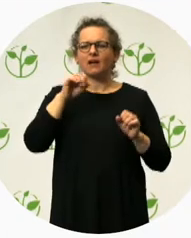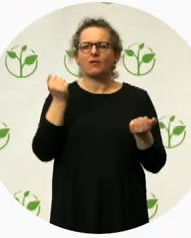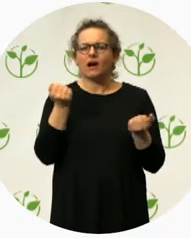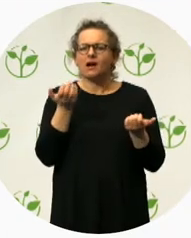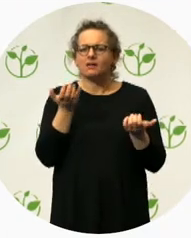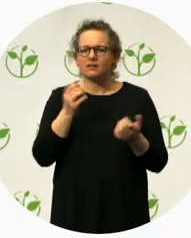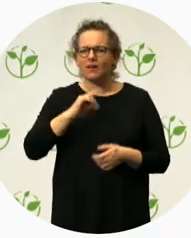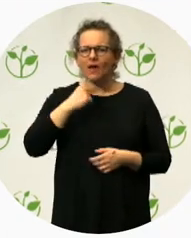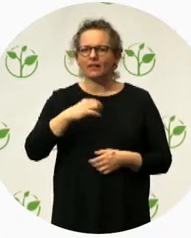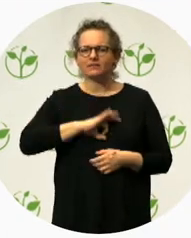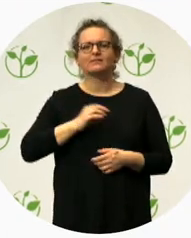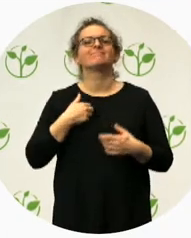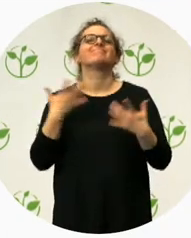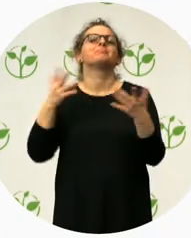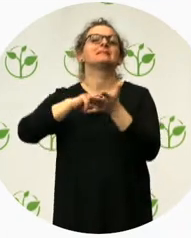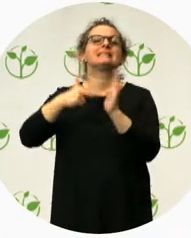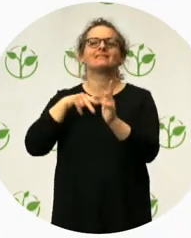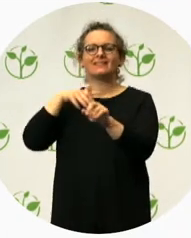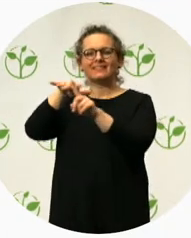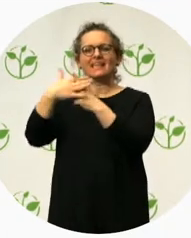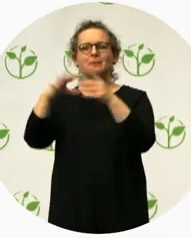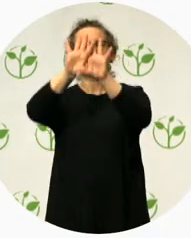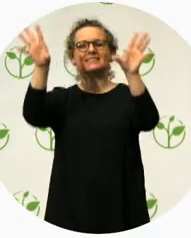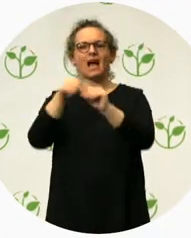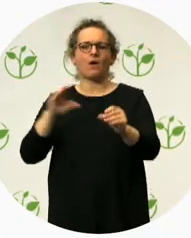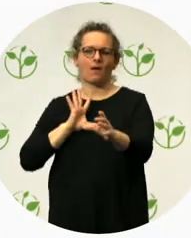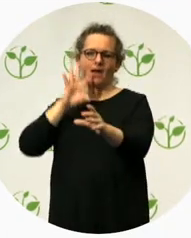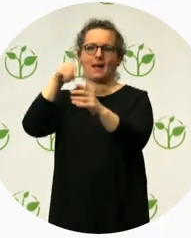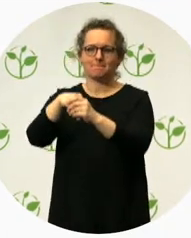forward David, Christoph, and Rodrigo to me here on the couch.